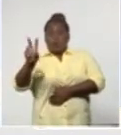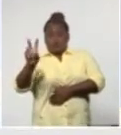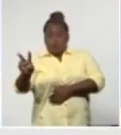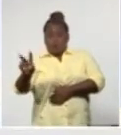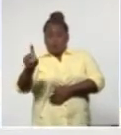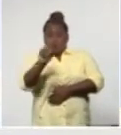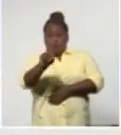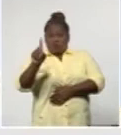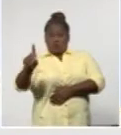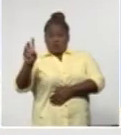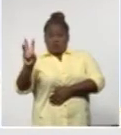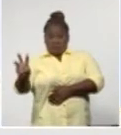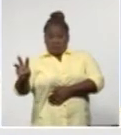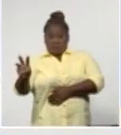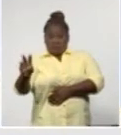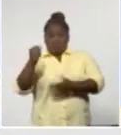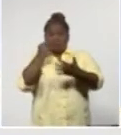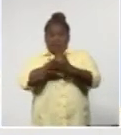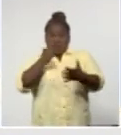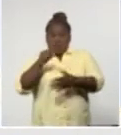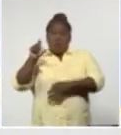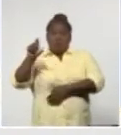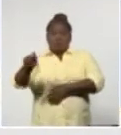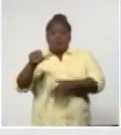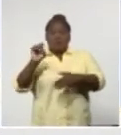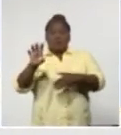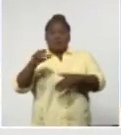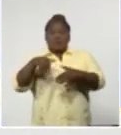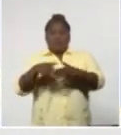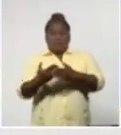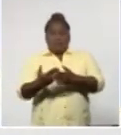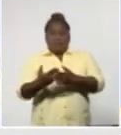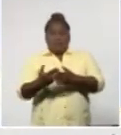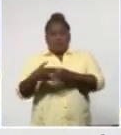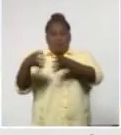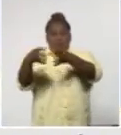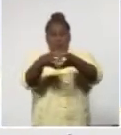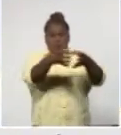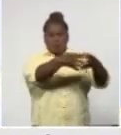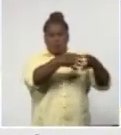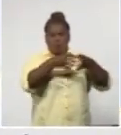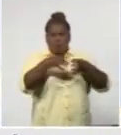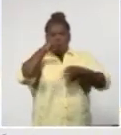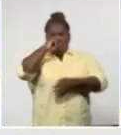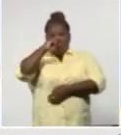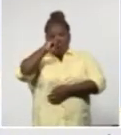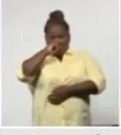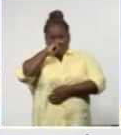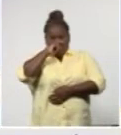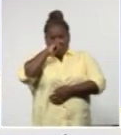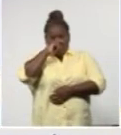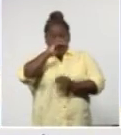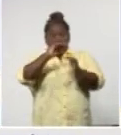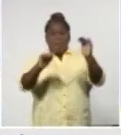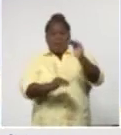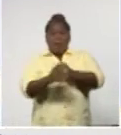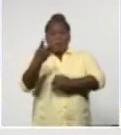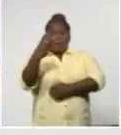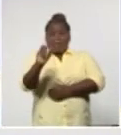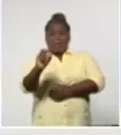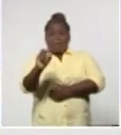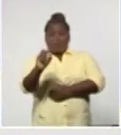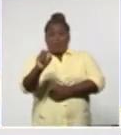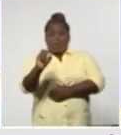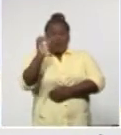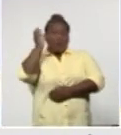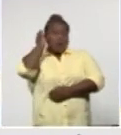asymptomatic cases. I repeat, 84%, 92 of the 113 cases diagnosed in the last